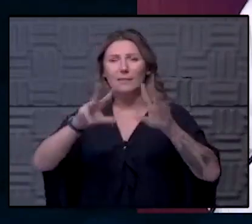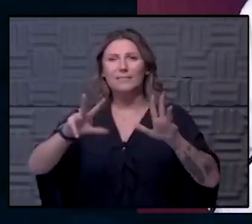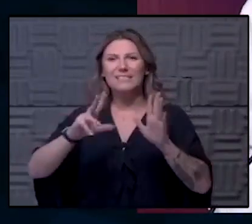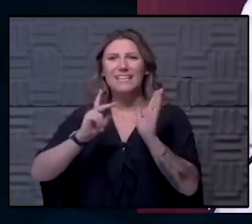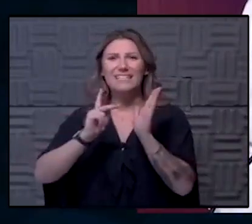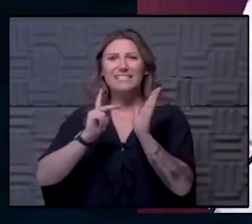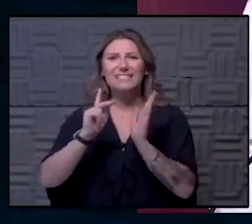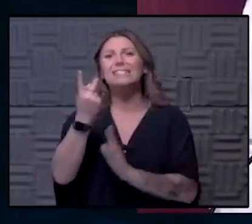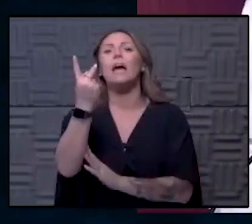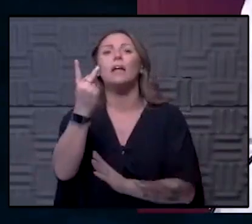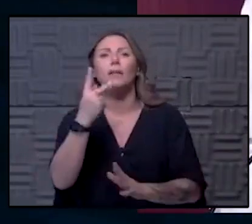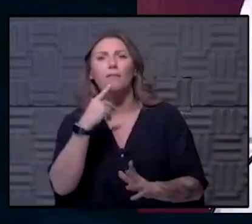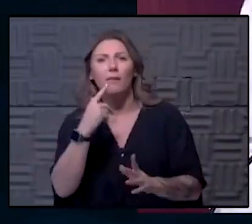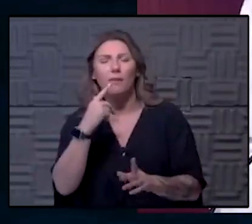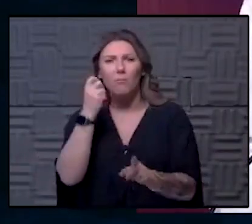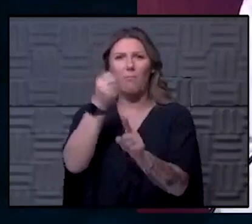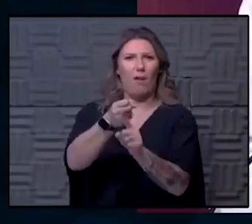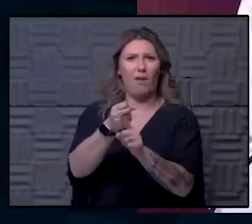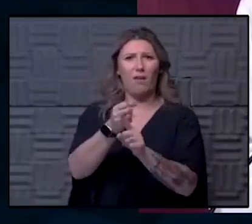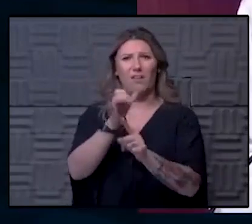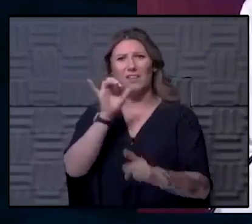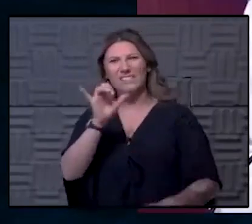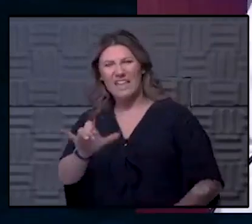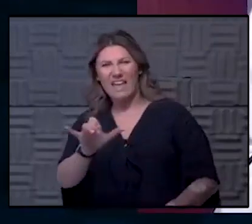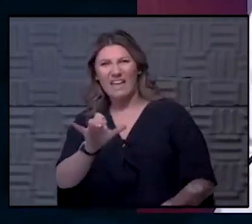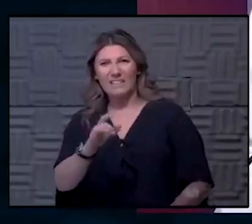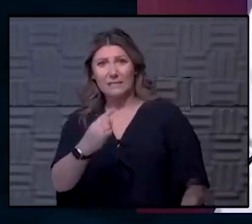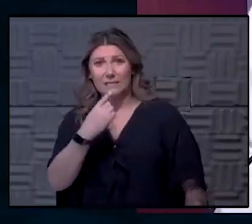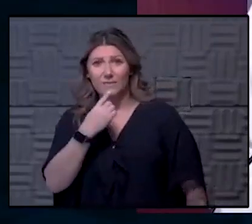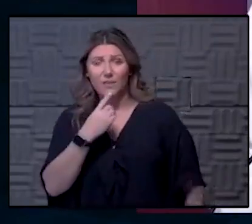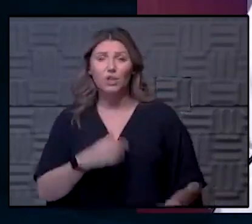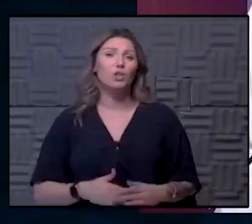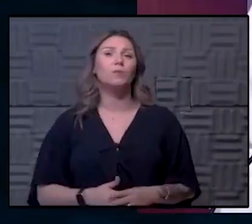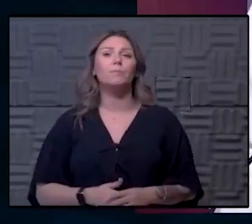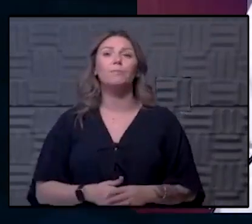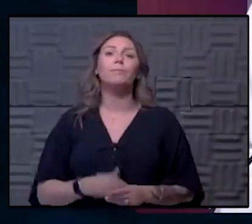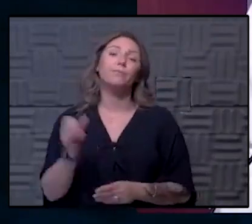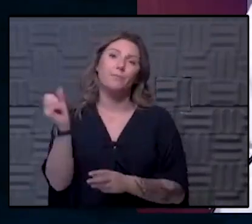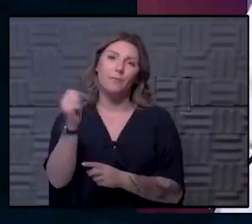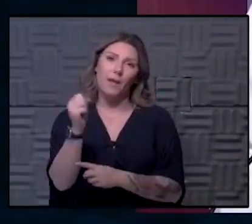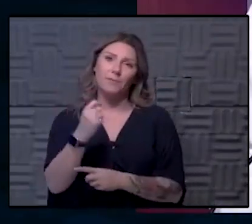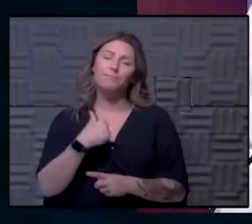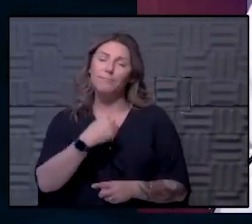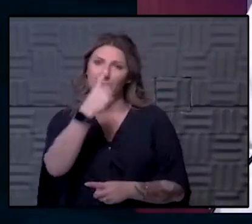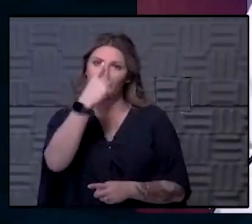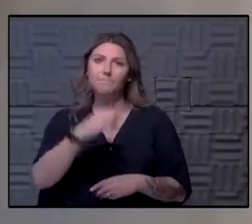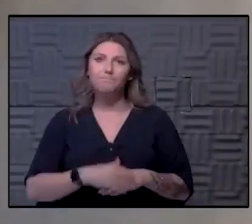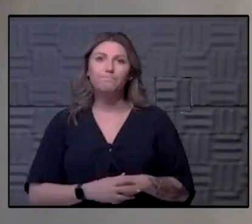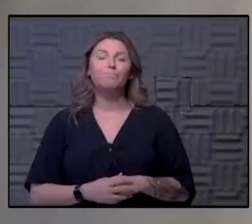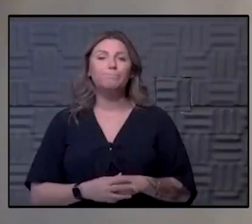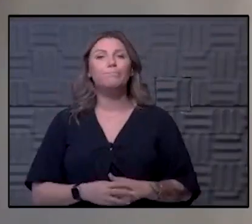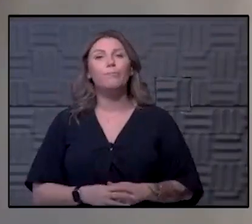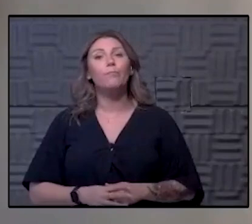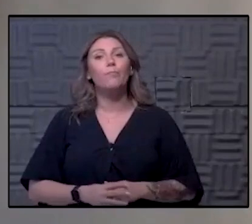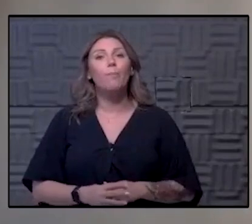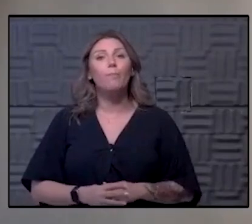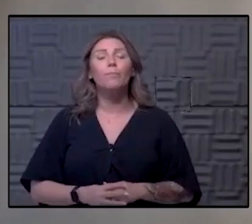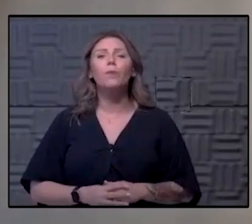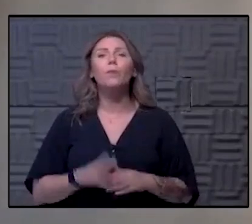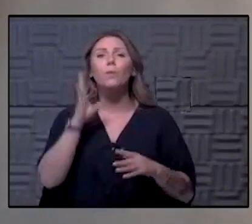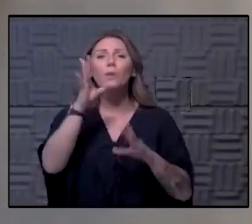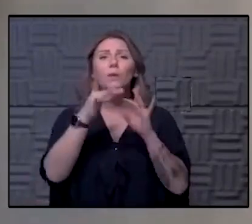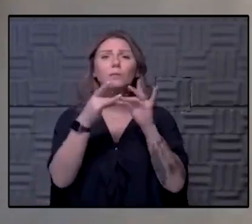pandemic. Is it really that wide? Is it really that severe? Yes, I think so. And I will